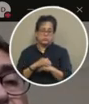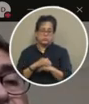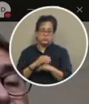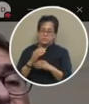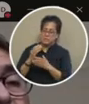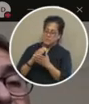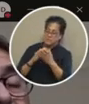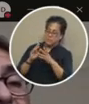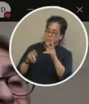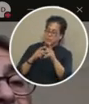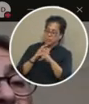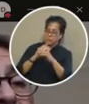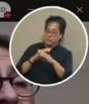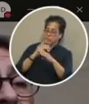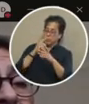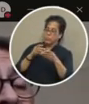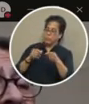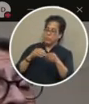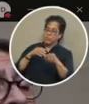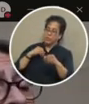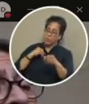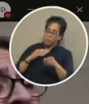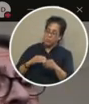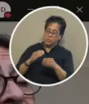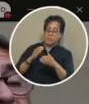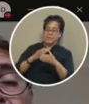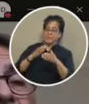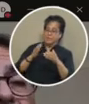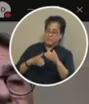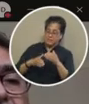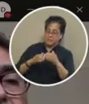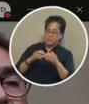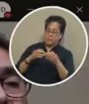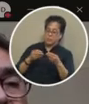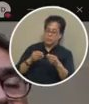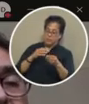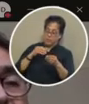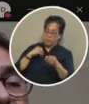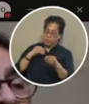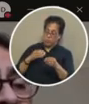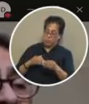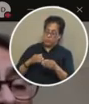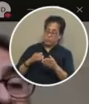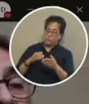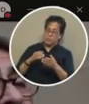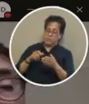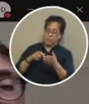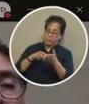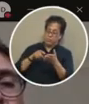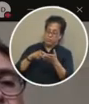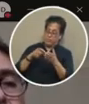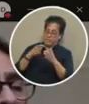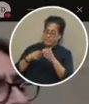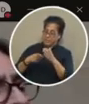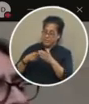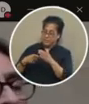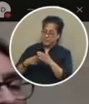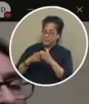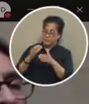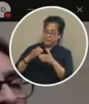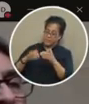owner. Some type of protection for the property owner, because at the end, they're going to have to pay the taxes at the end of the year,